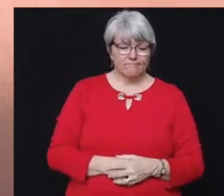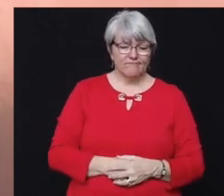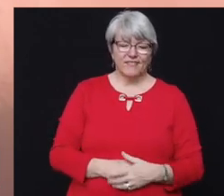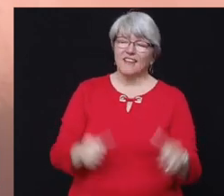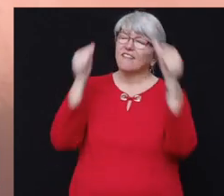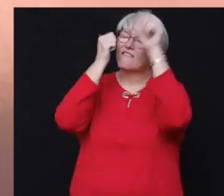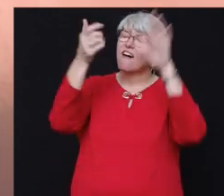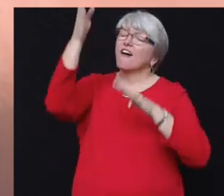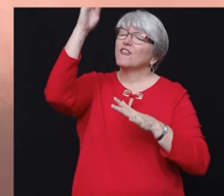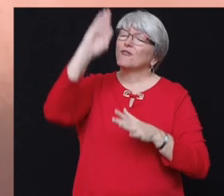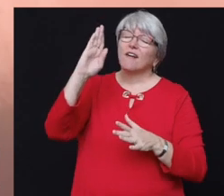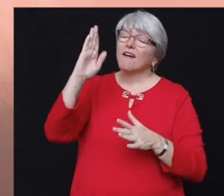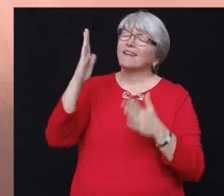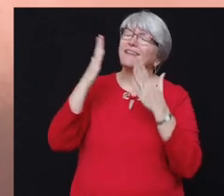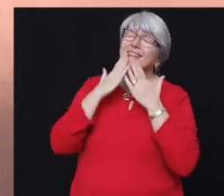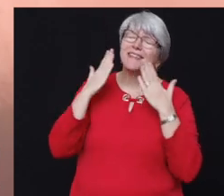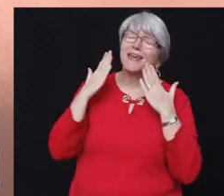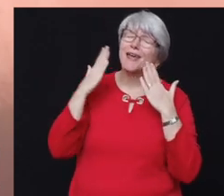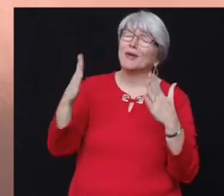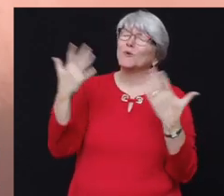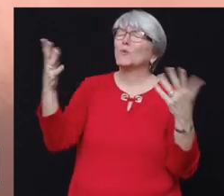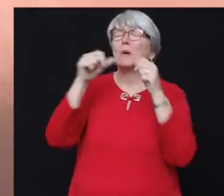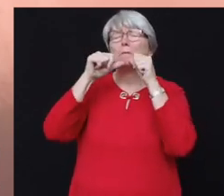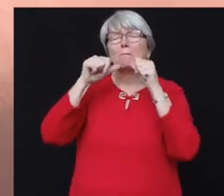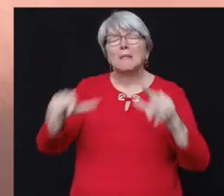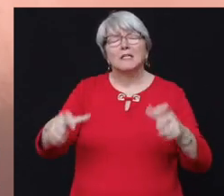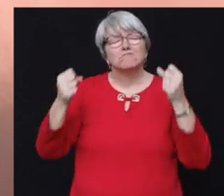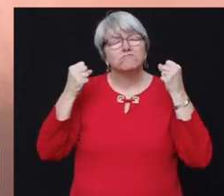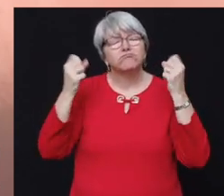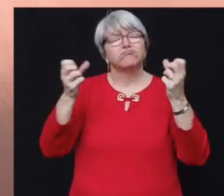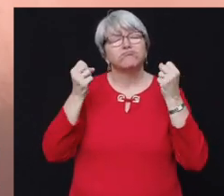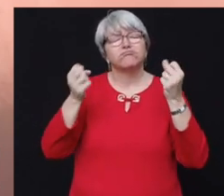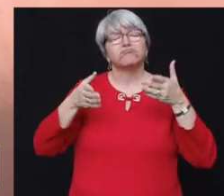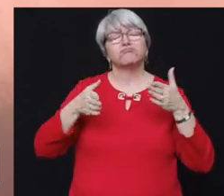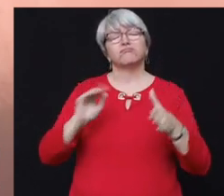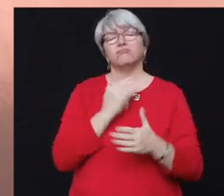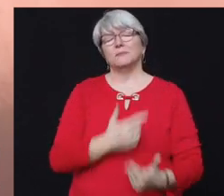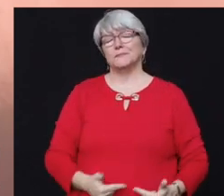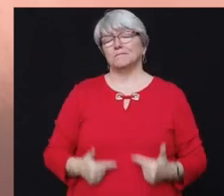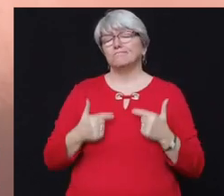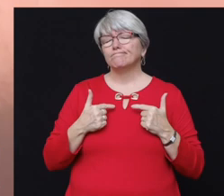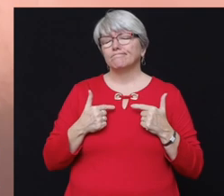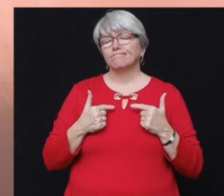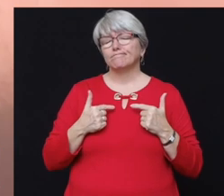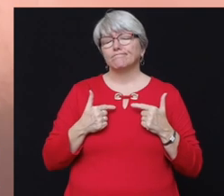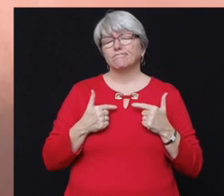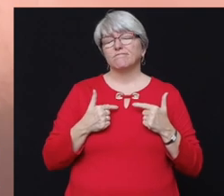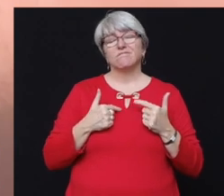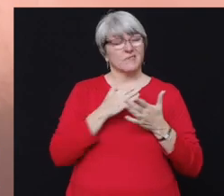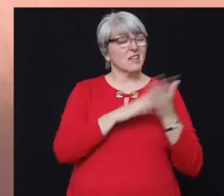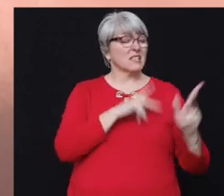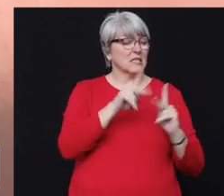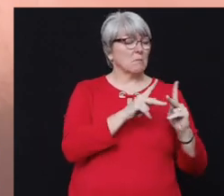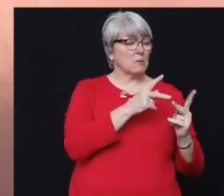Father God, I want to thank you for all the ways that you've blessed us in life. I know that some have been more